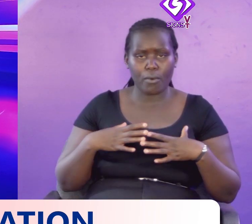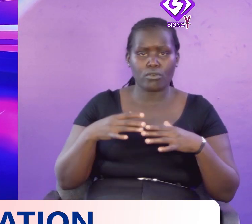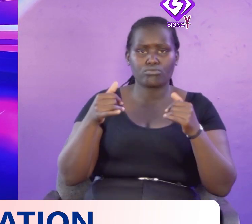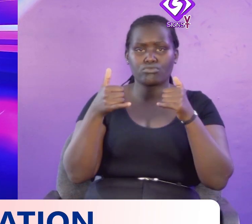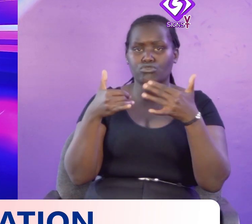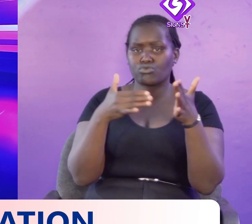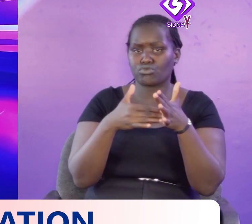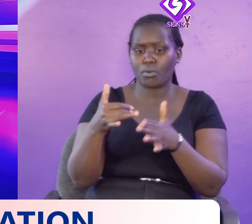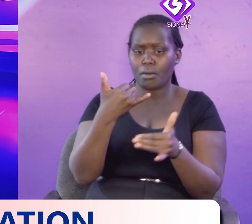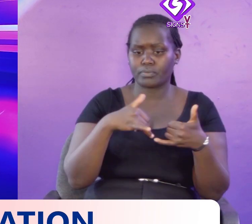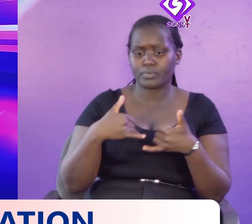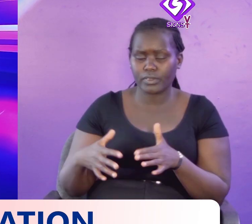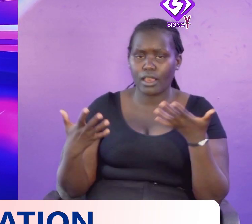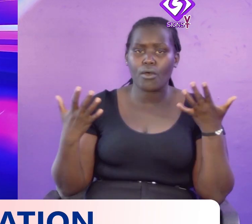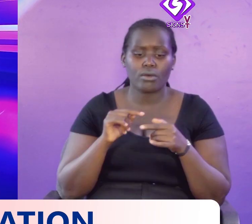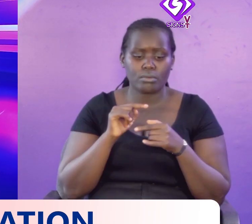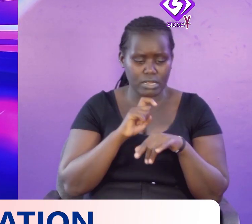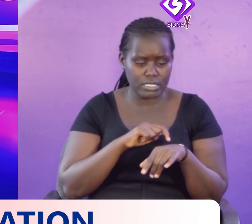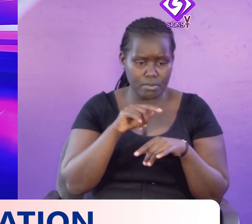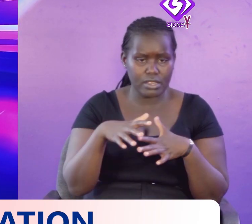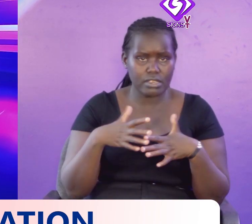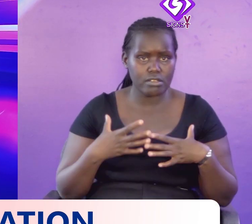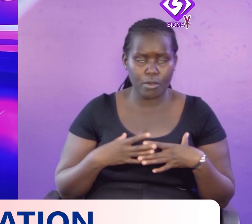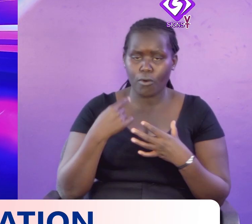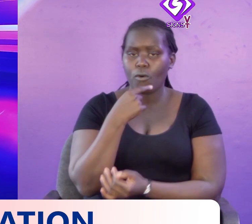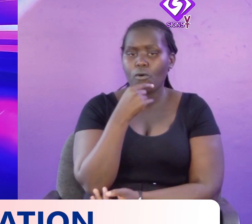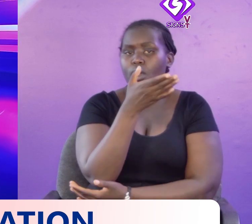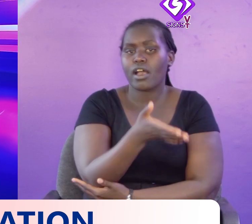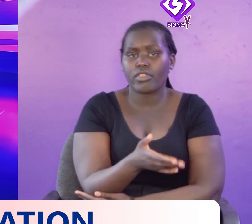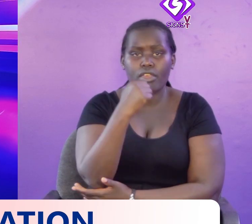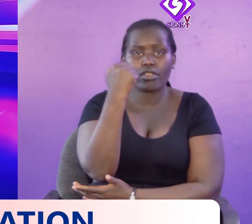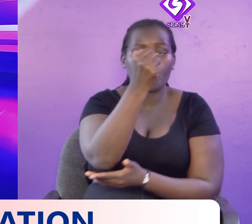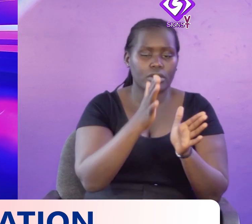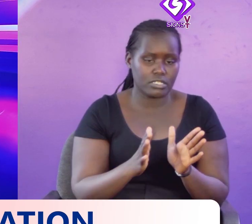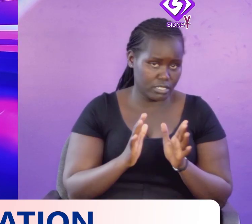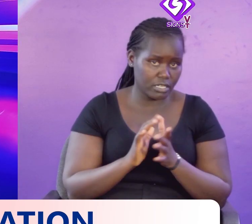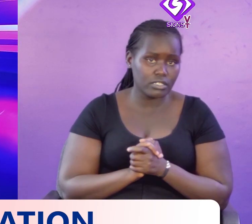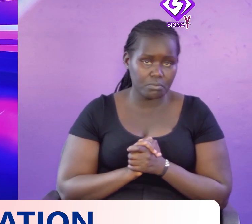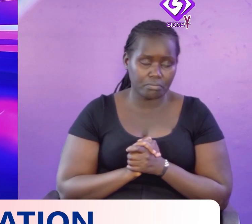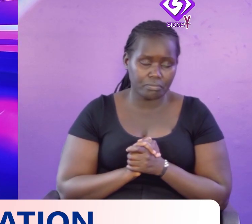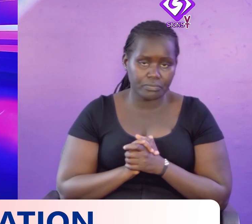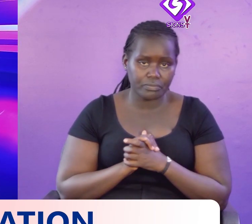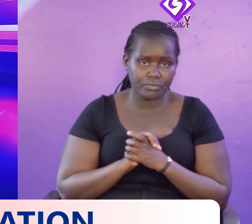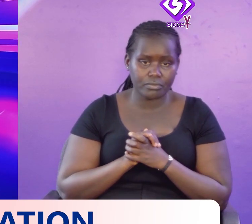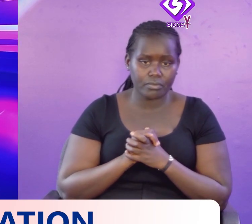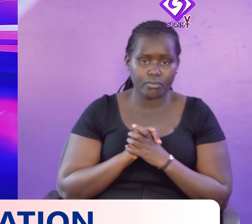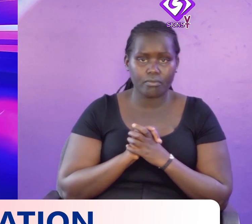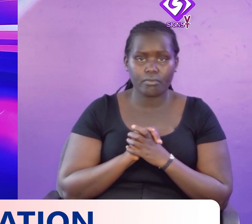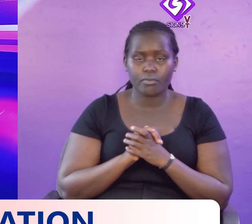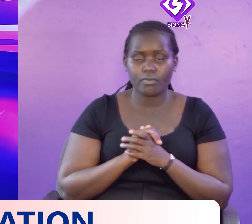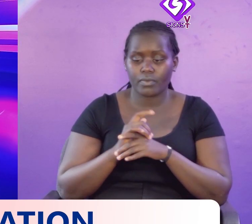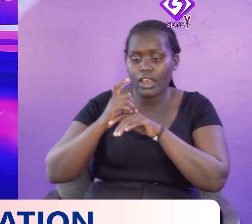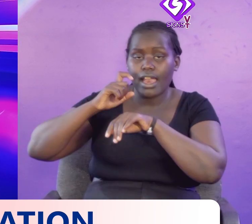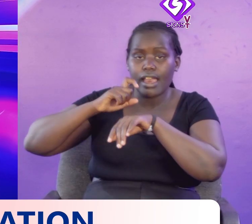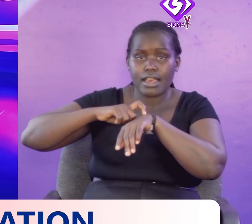tendency that when these people that are already there, the politicians, let me call them so. Yes. The moment